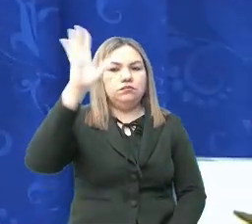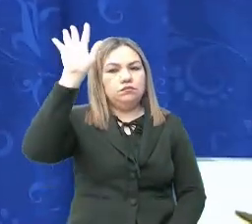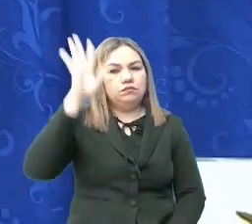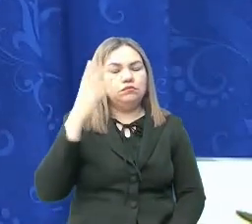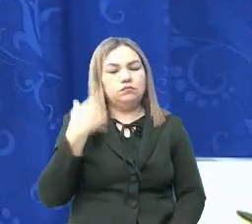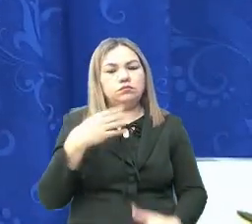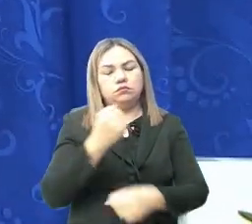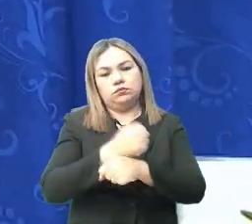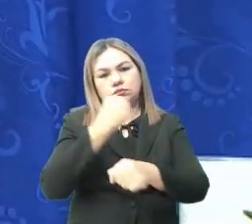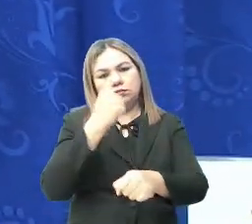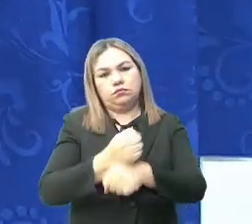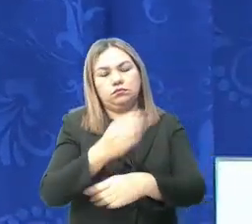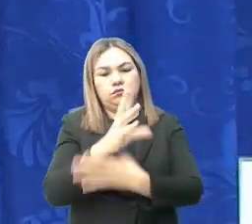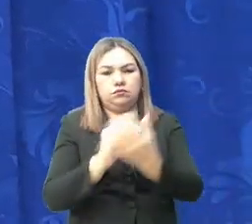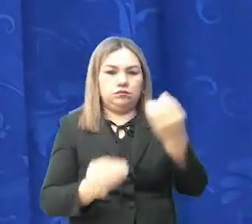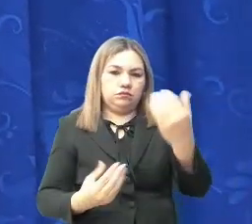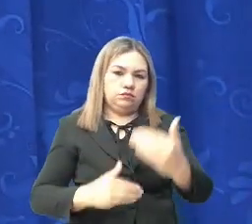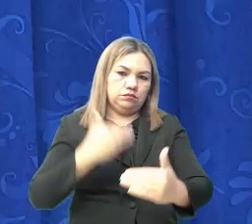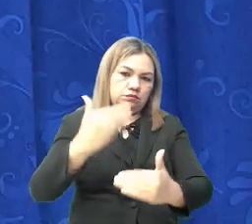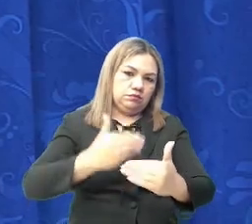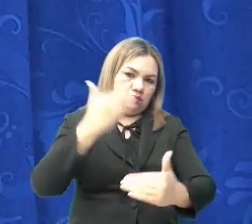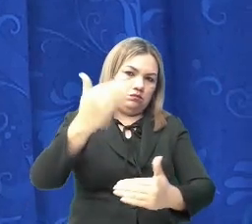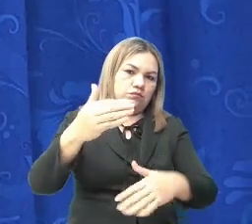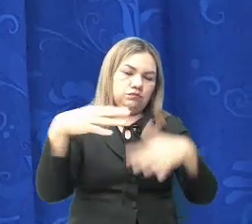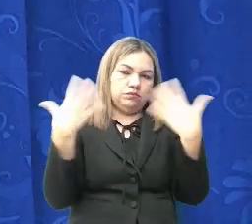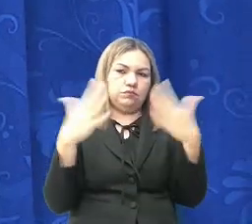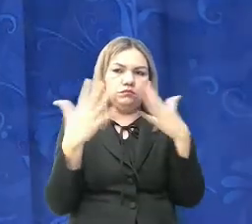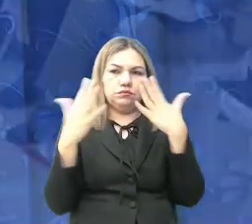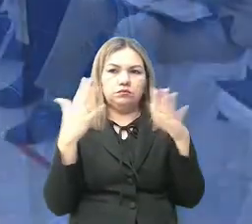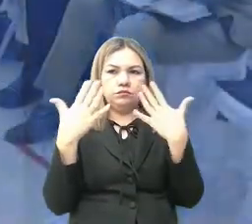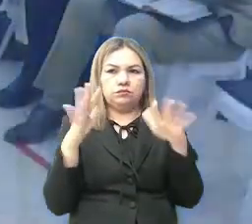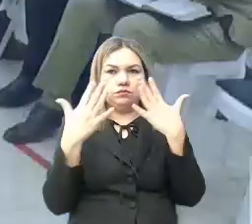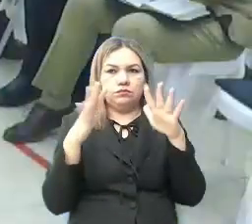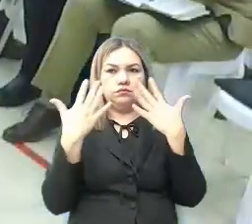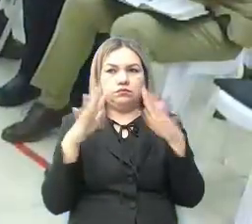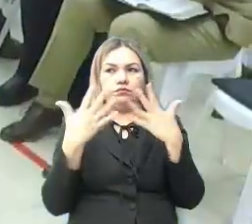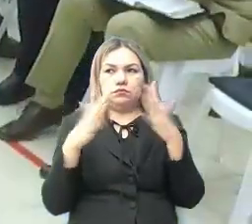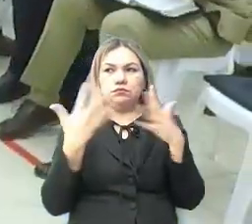work. How many of you give a great round of applause?